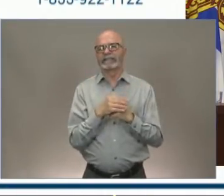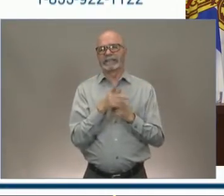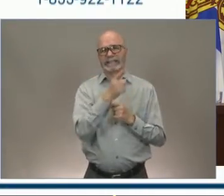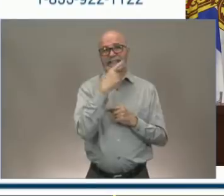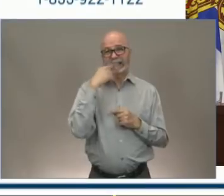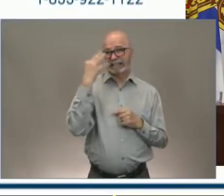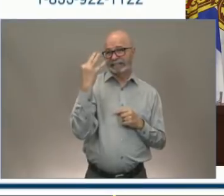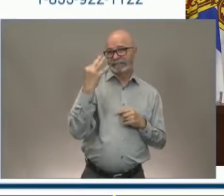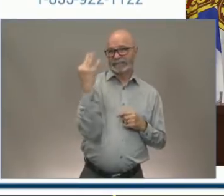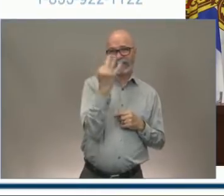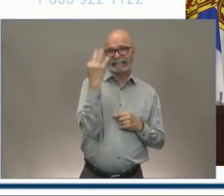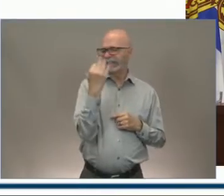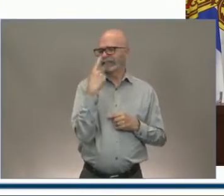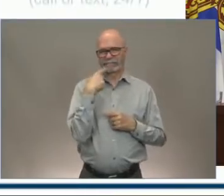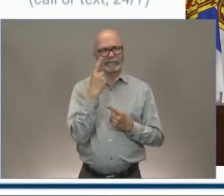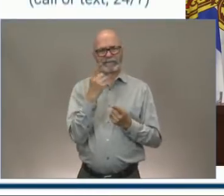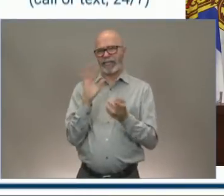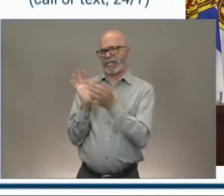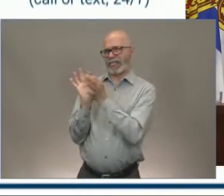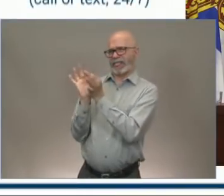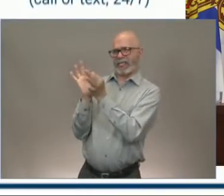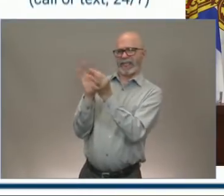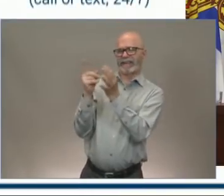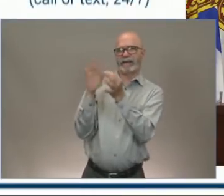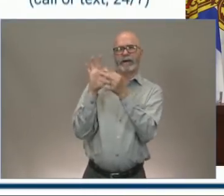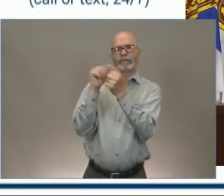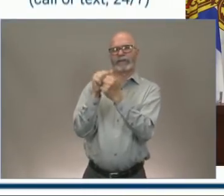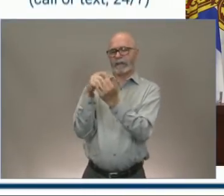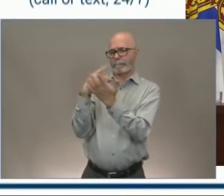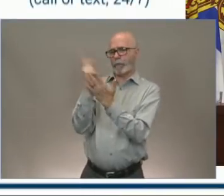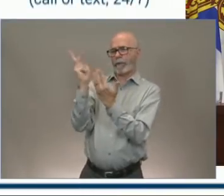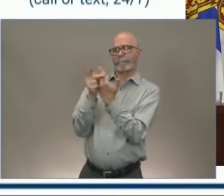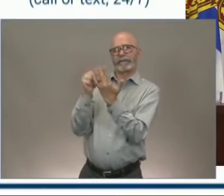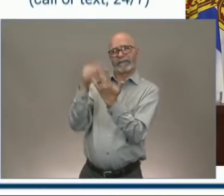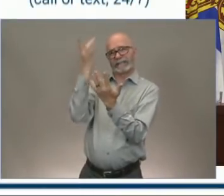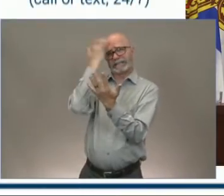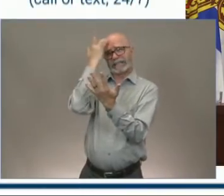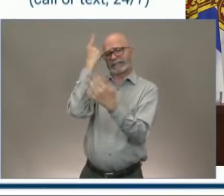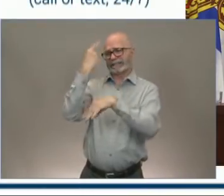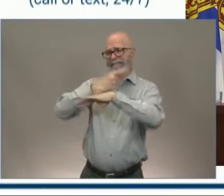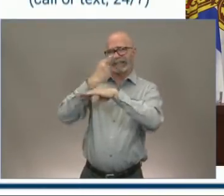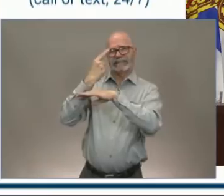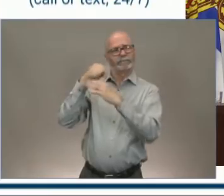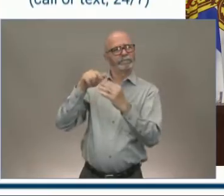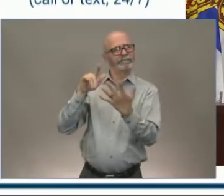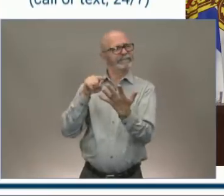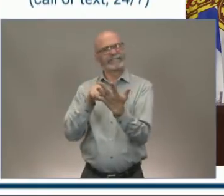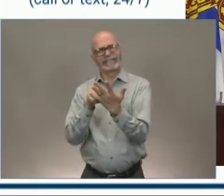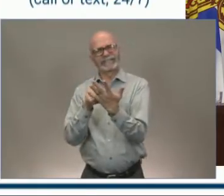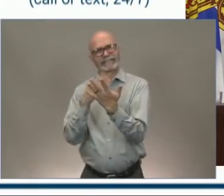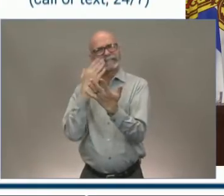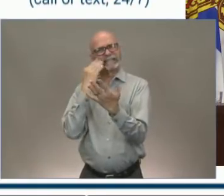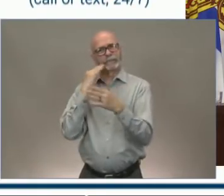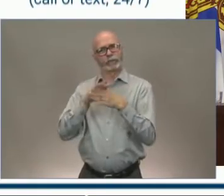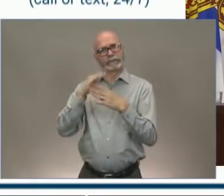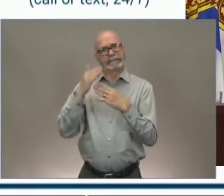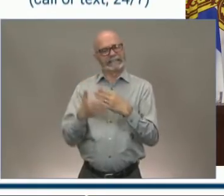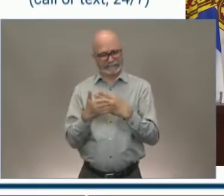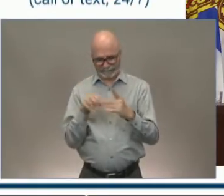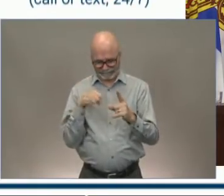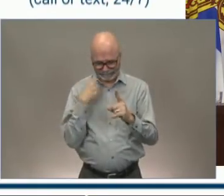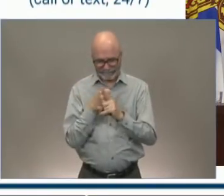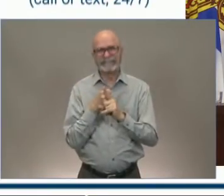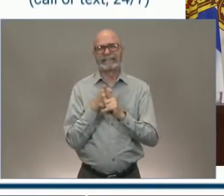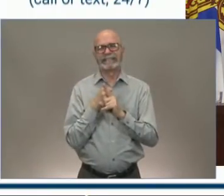sick day program, and that was discussed. It came up over the weekend with a